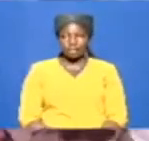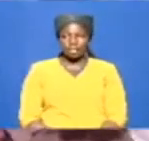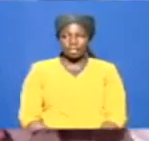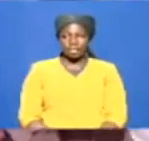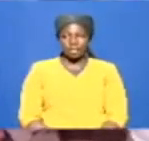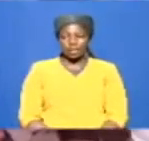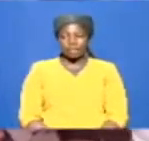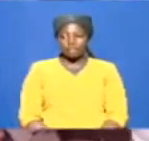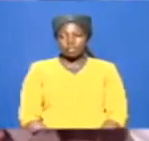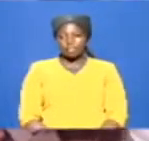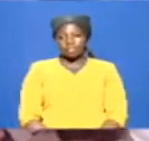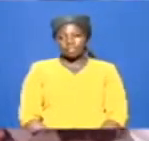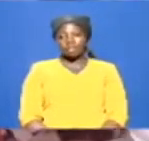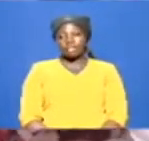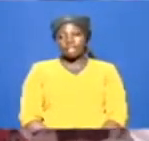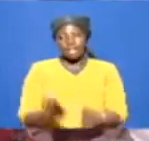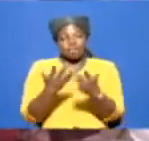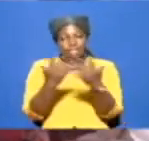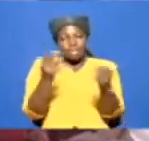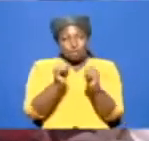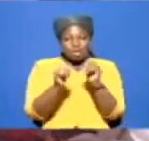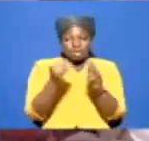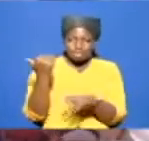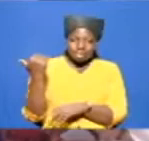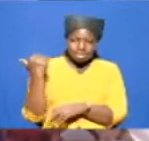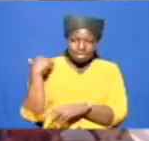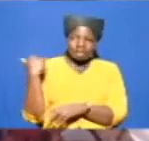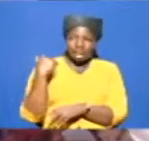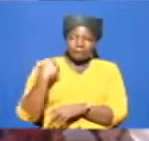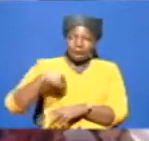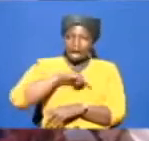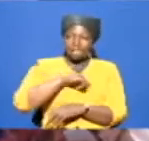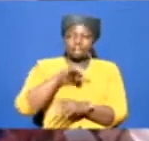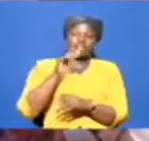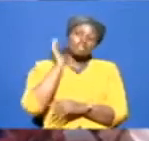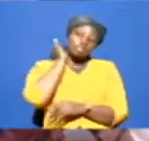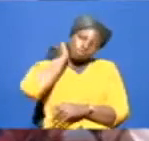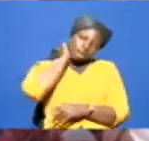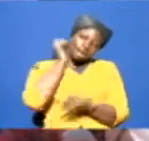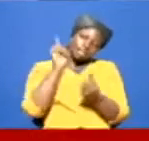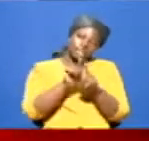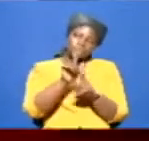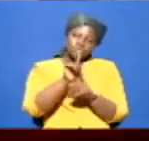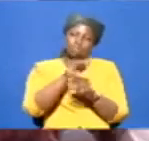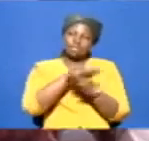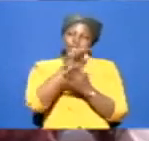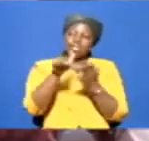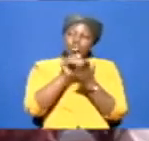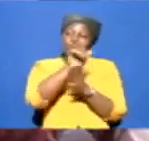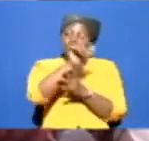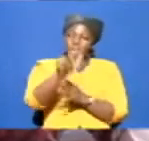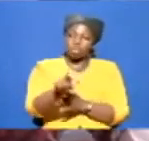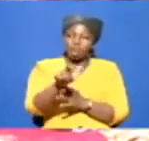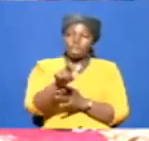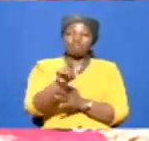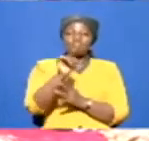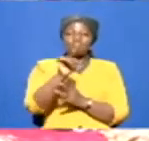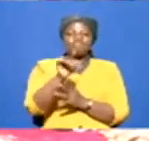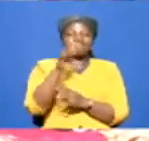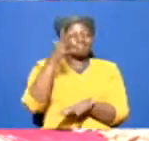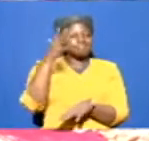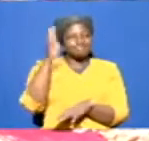Na ile kitu inatusumbua katika hii Moranga na Central Region kabisa ni maneno ya pombaramu na